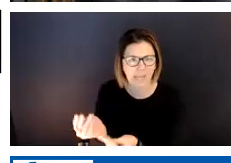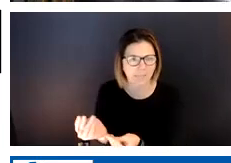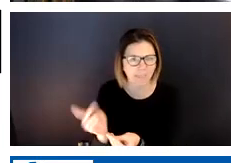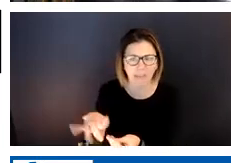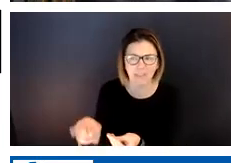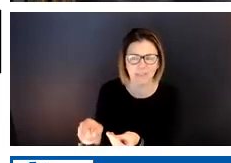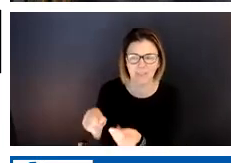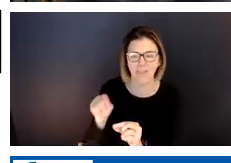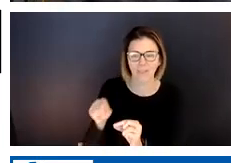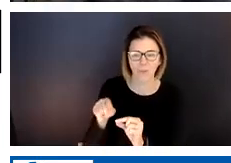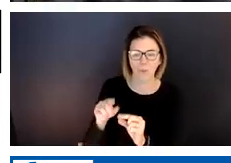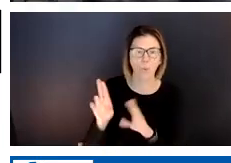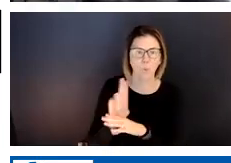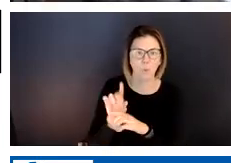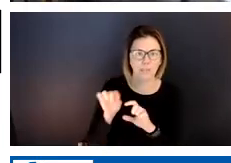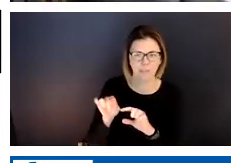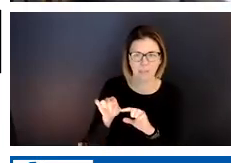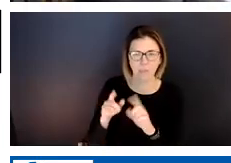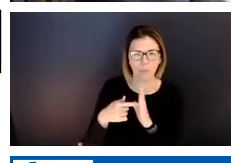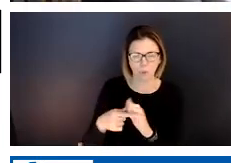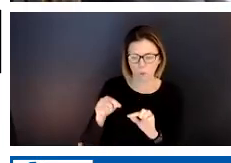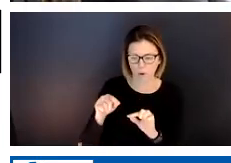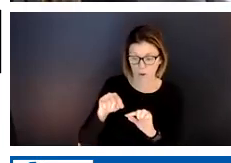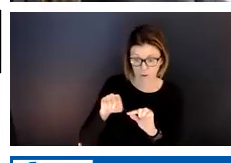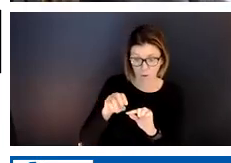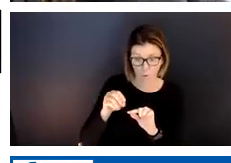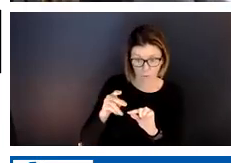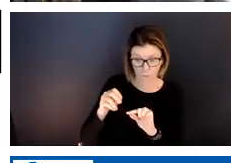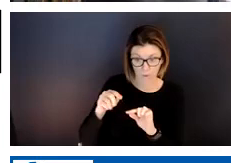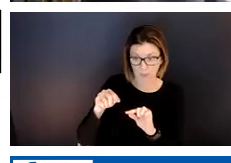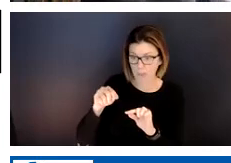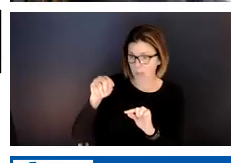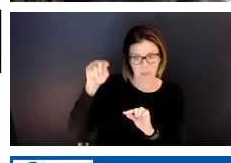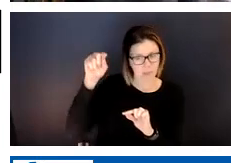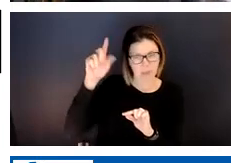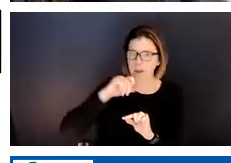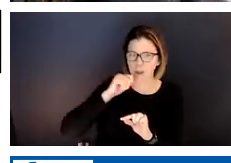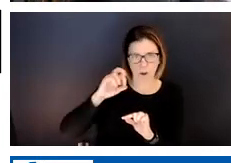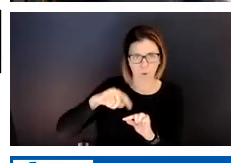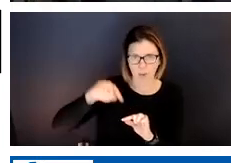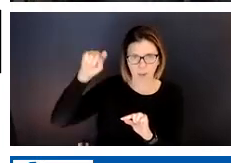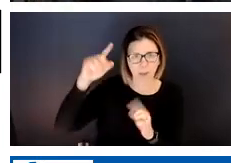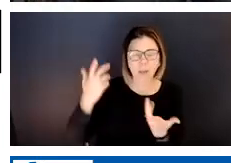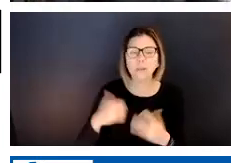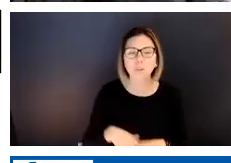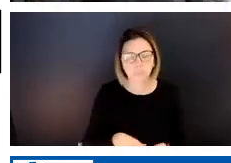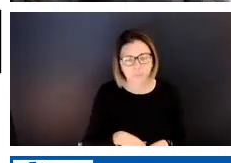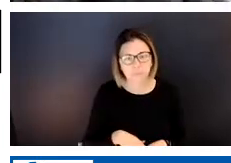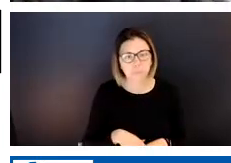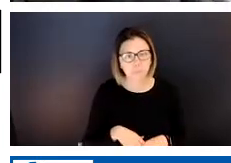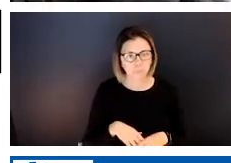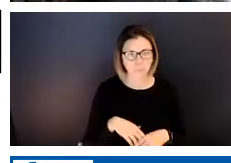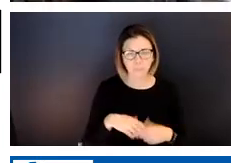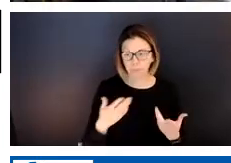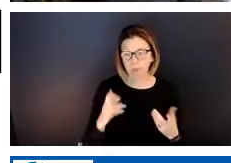tool that we can use to navigate those discussions. It also can be very applicable to